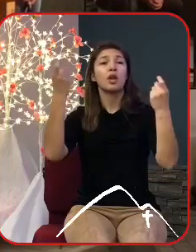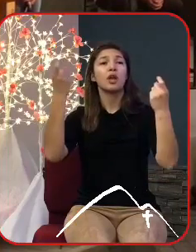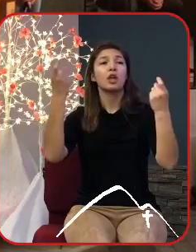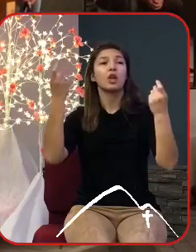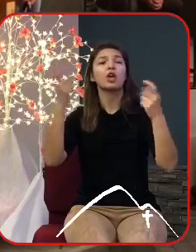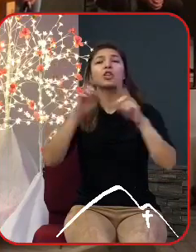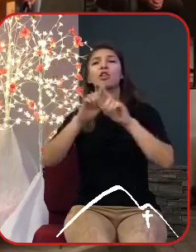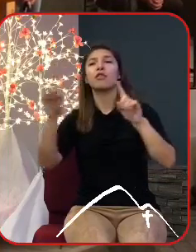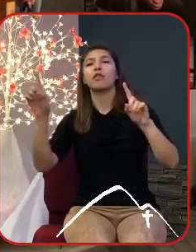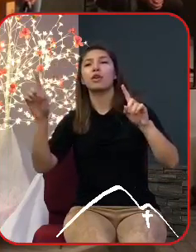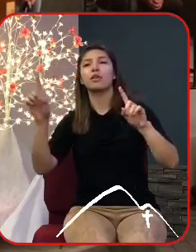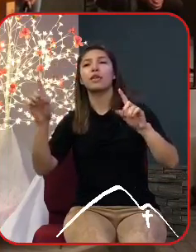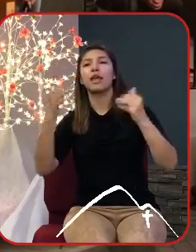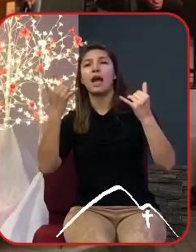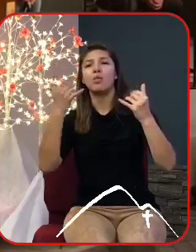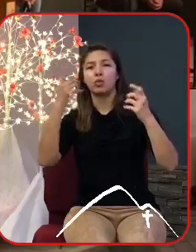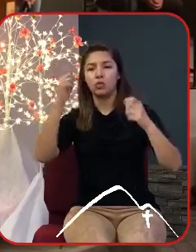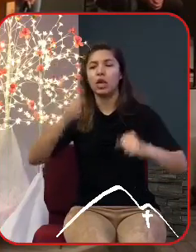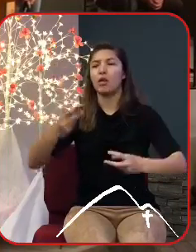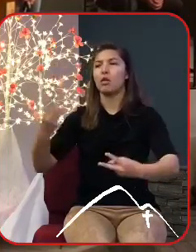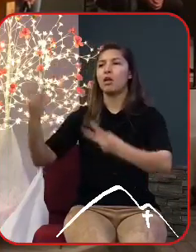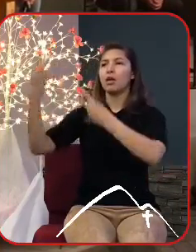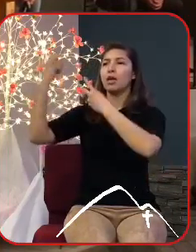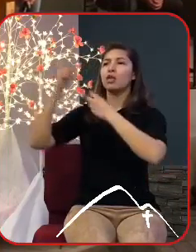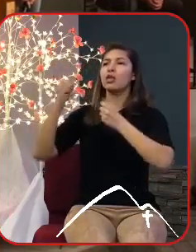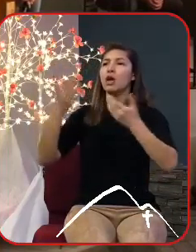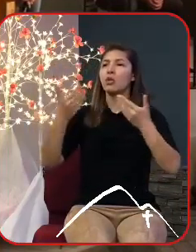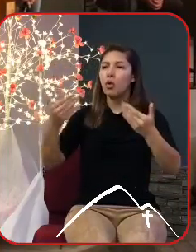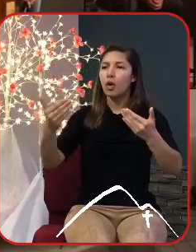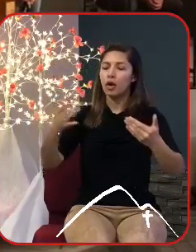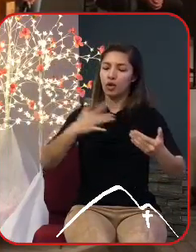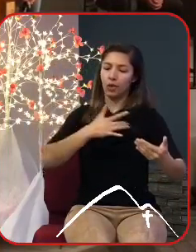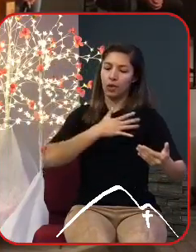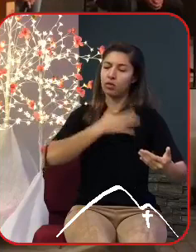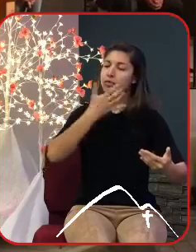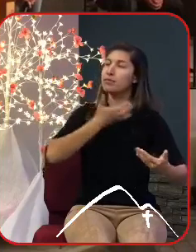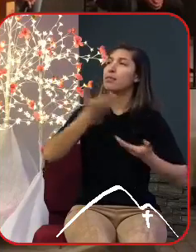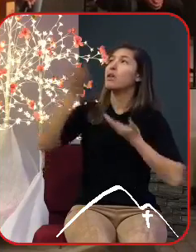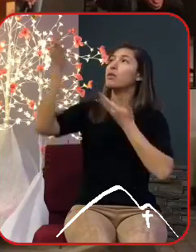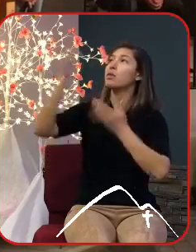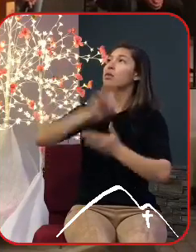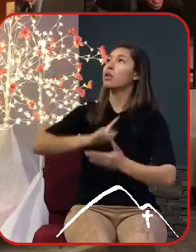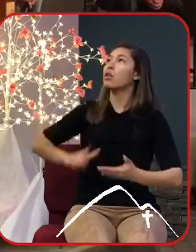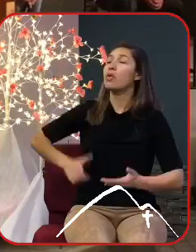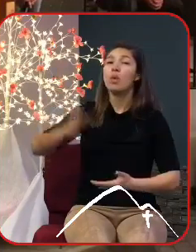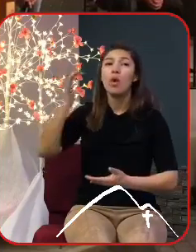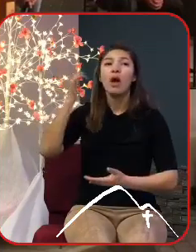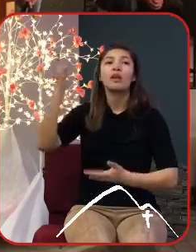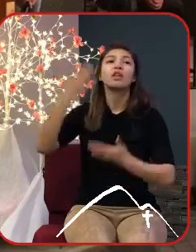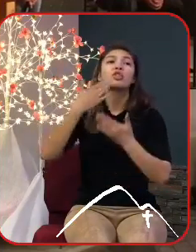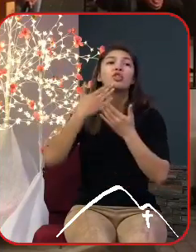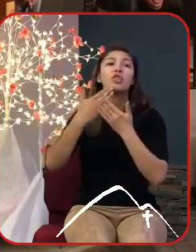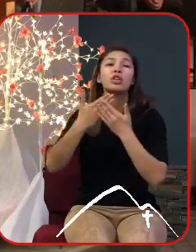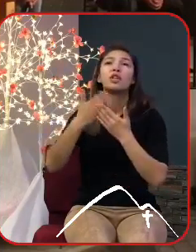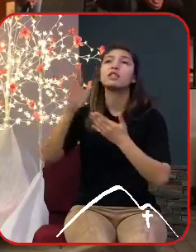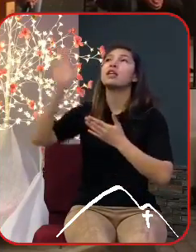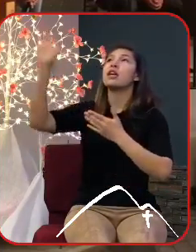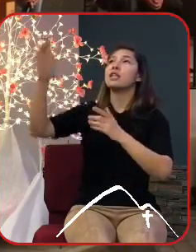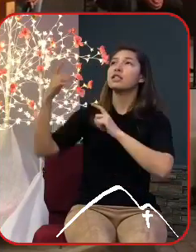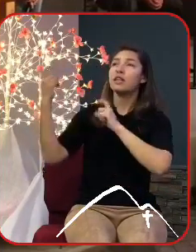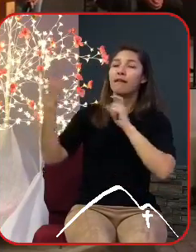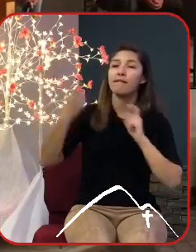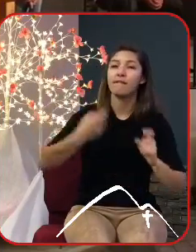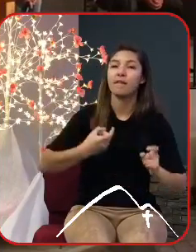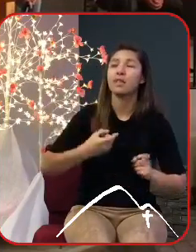could. Let's lift our hearts to the Lord today for his goodness, for his gift, for